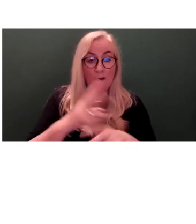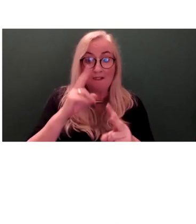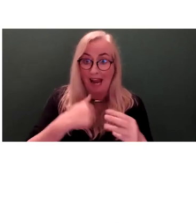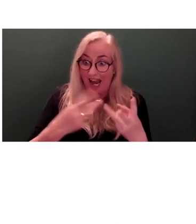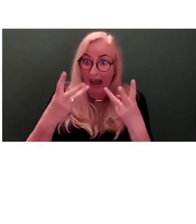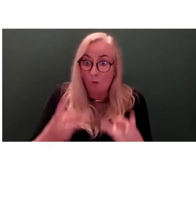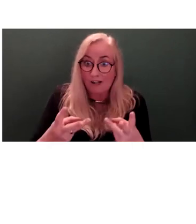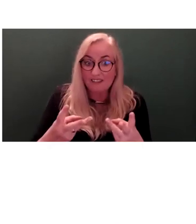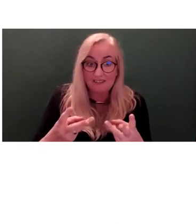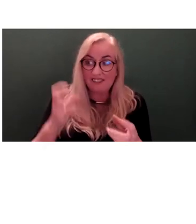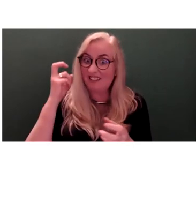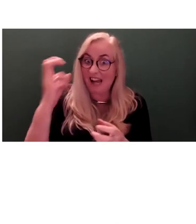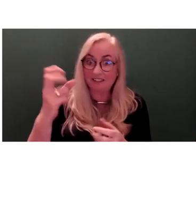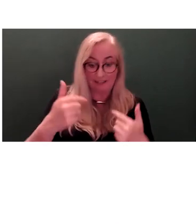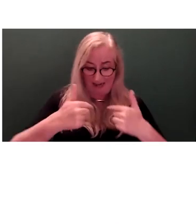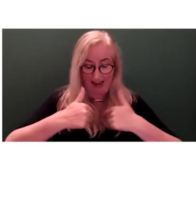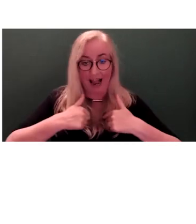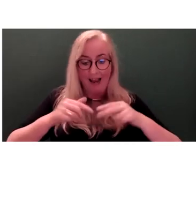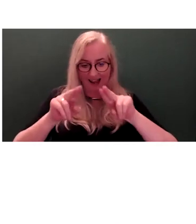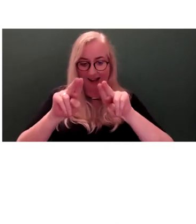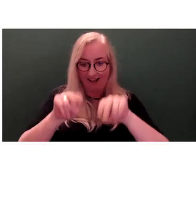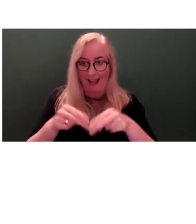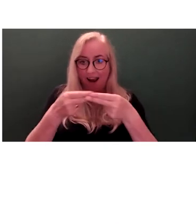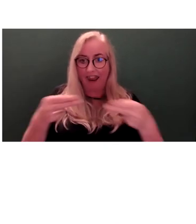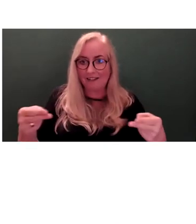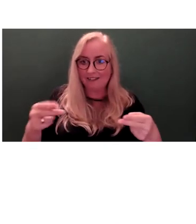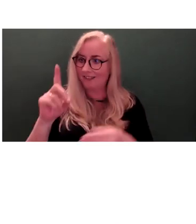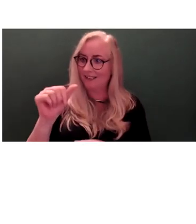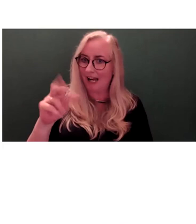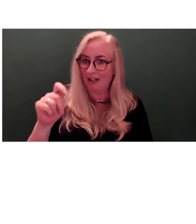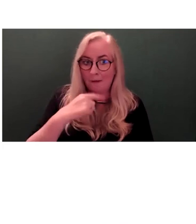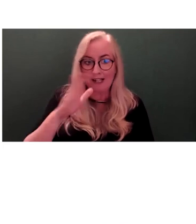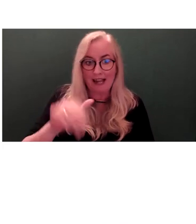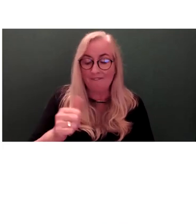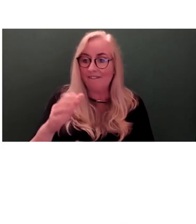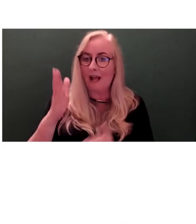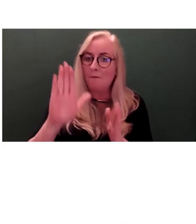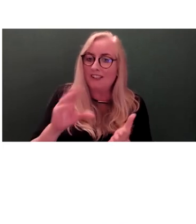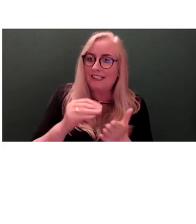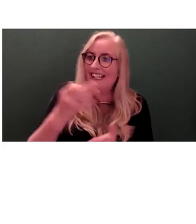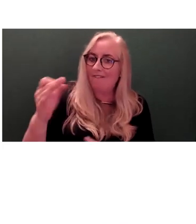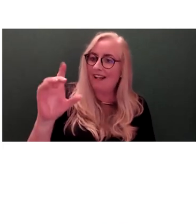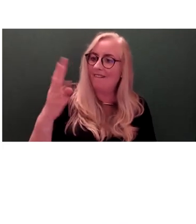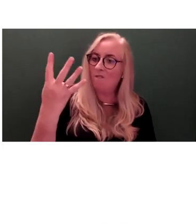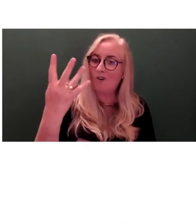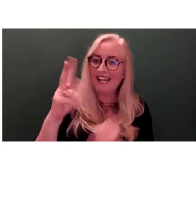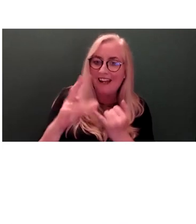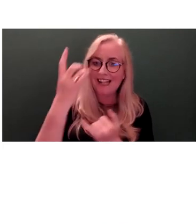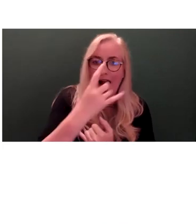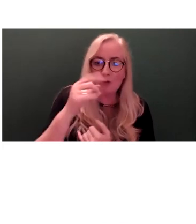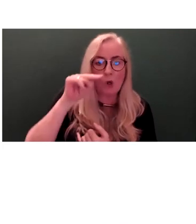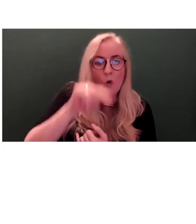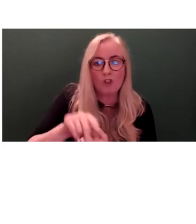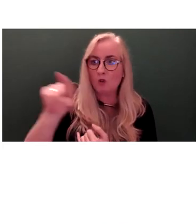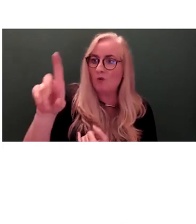the dart, I can't. I simply cannot, because I have to give 48 hours notice to the dart station. And I might